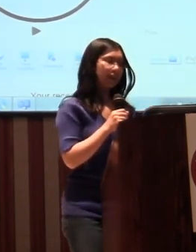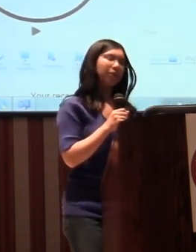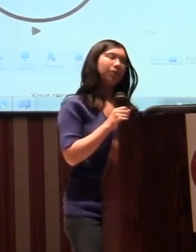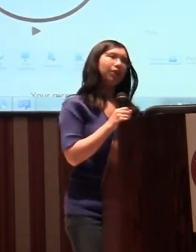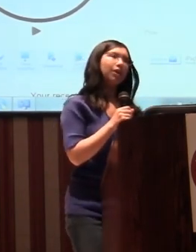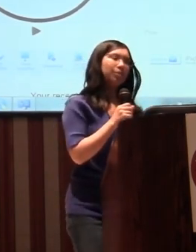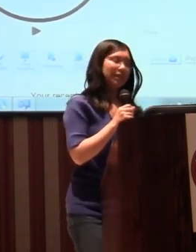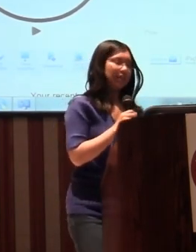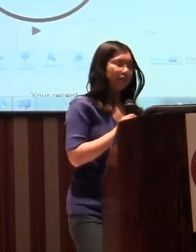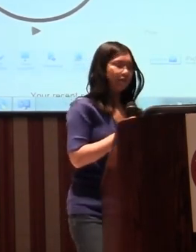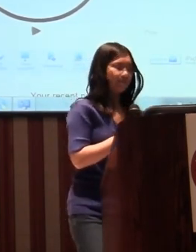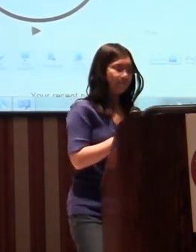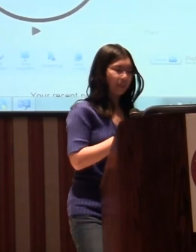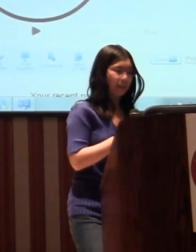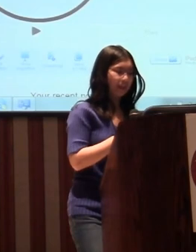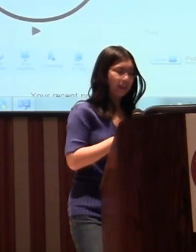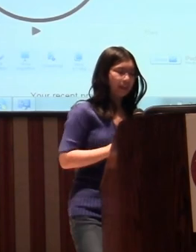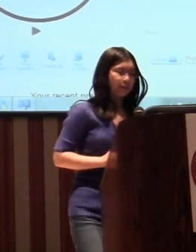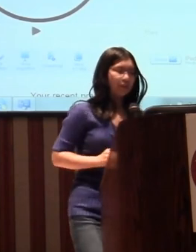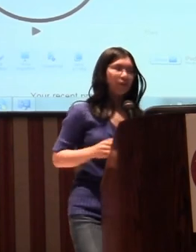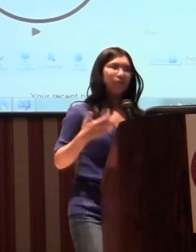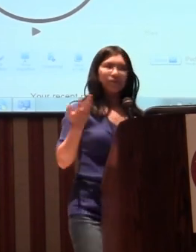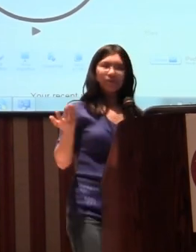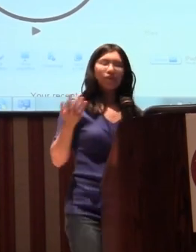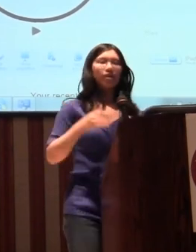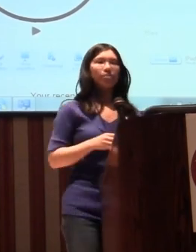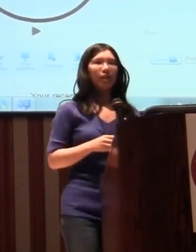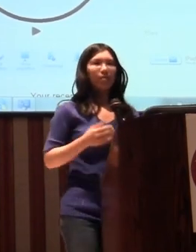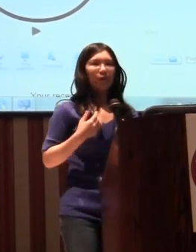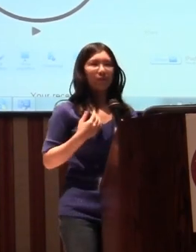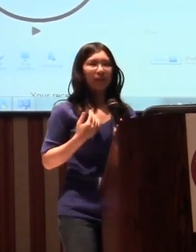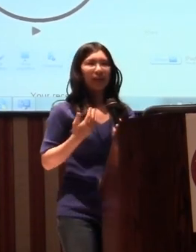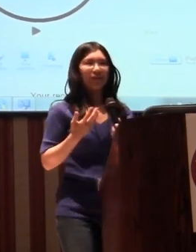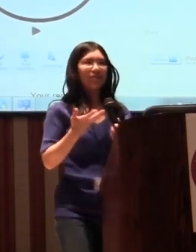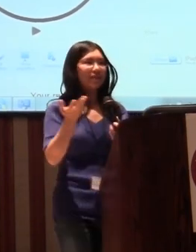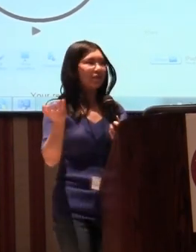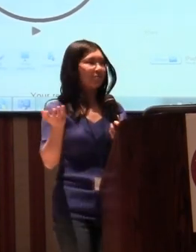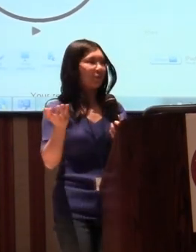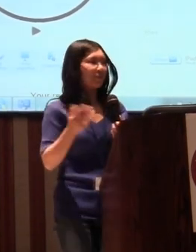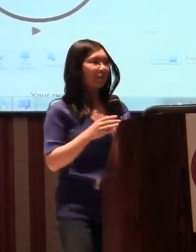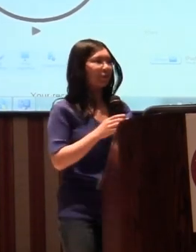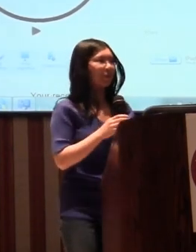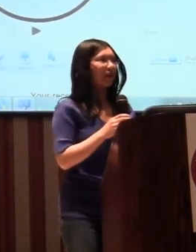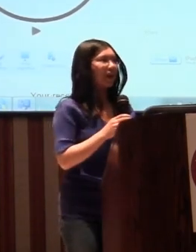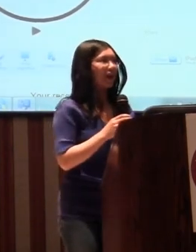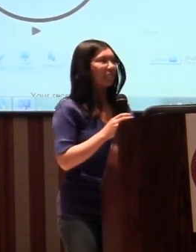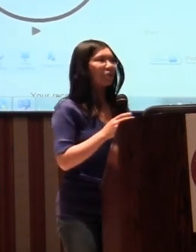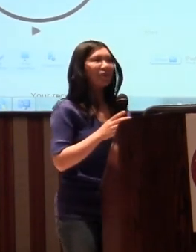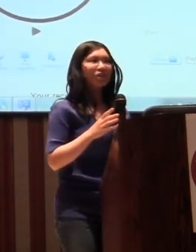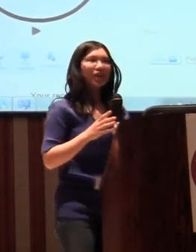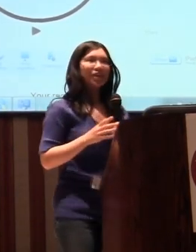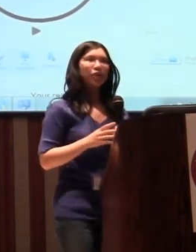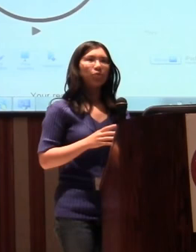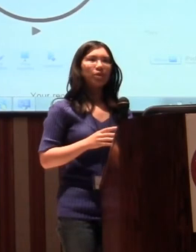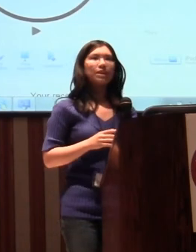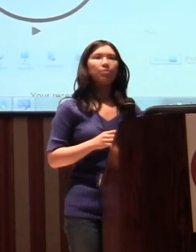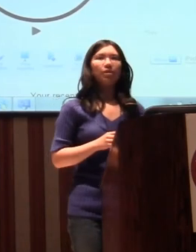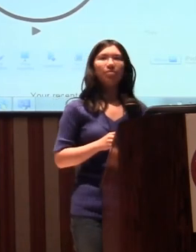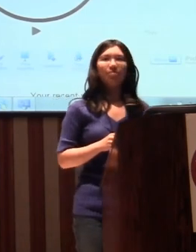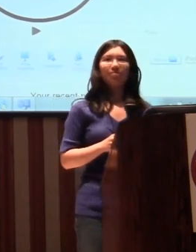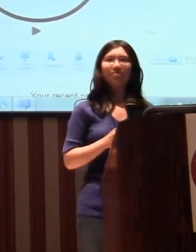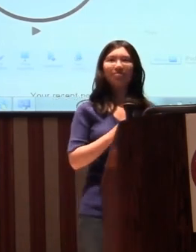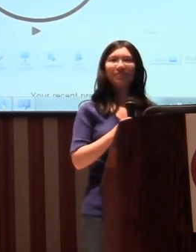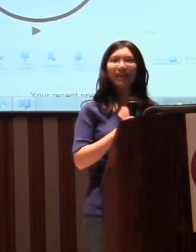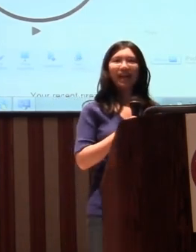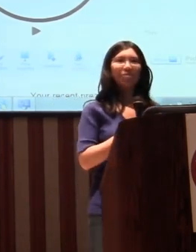and being a learner myself. So, you've heard a bit about me. I'd love to hear more about you. Can you raise your hand if you're a